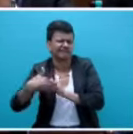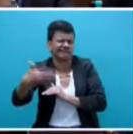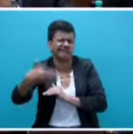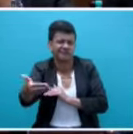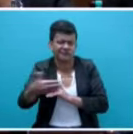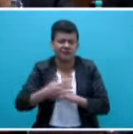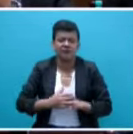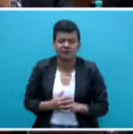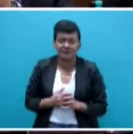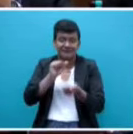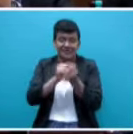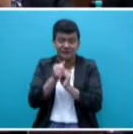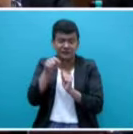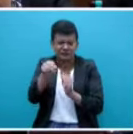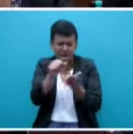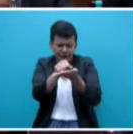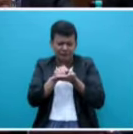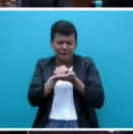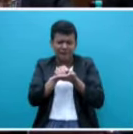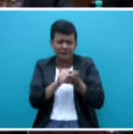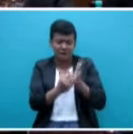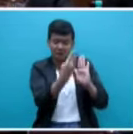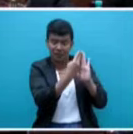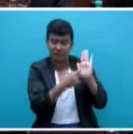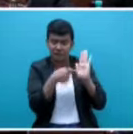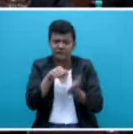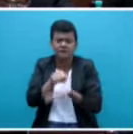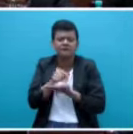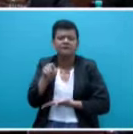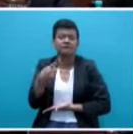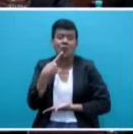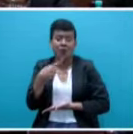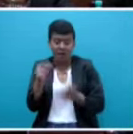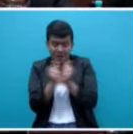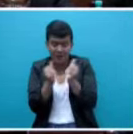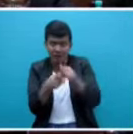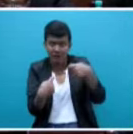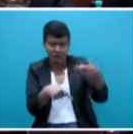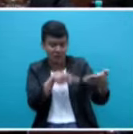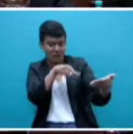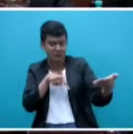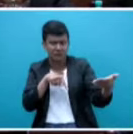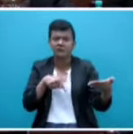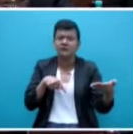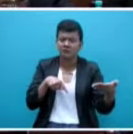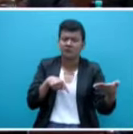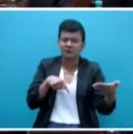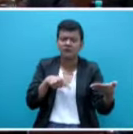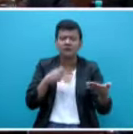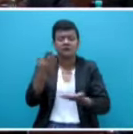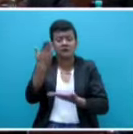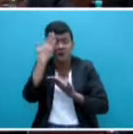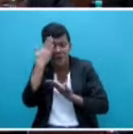restoring the bill to the order paper. As all honourable members may be aware, the Parliament